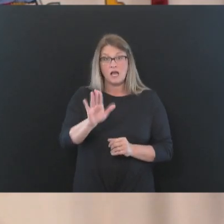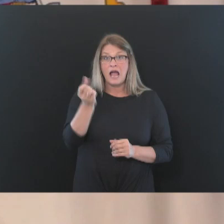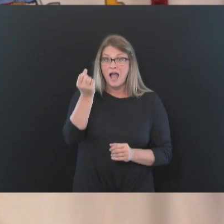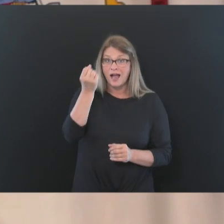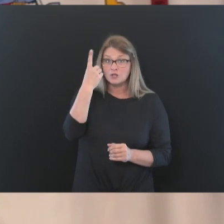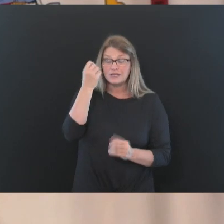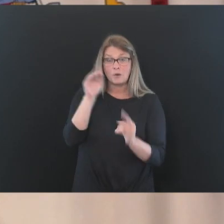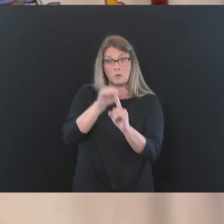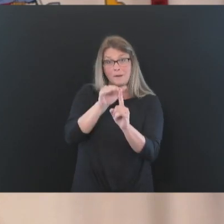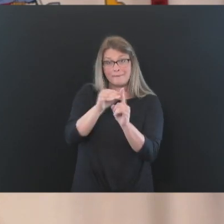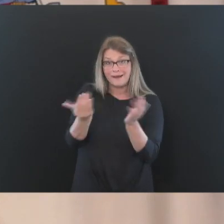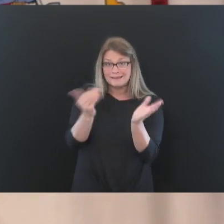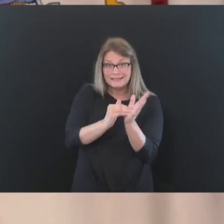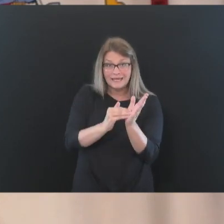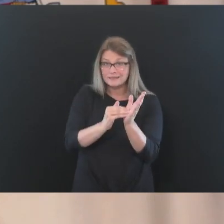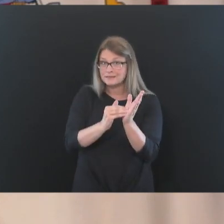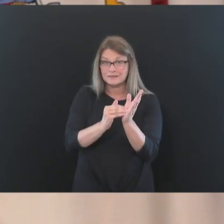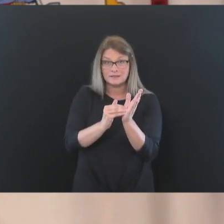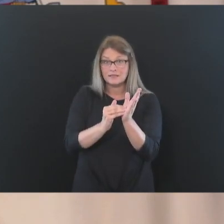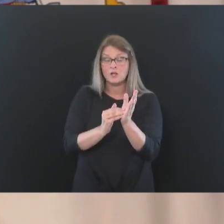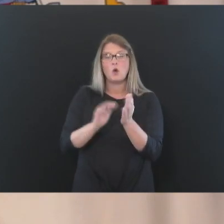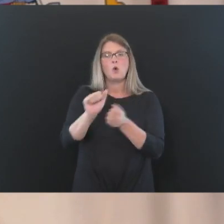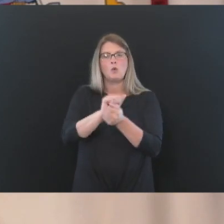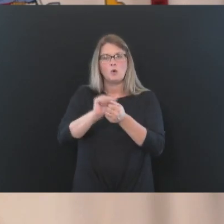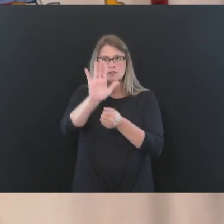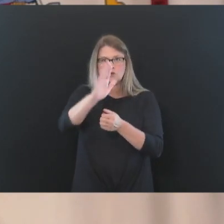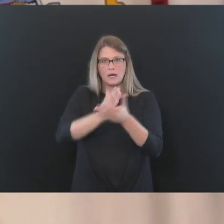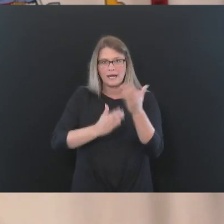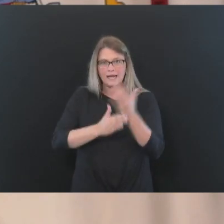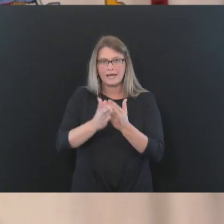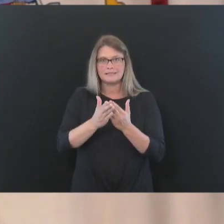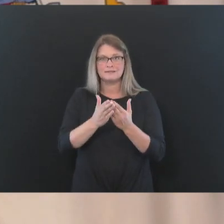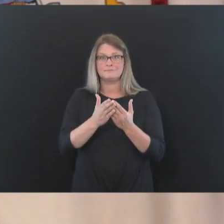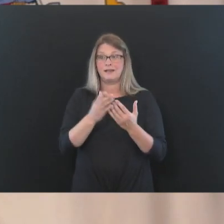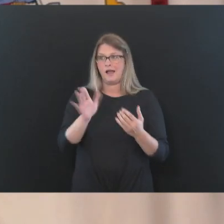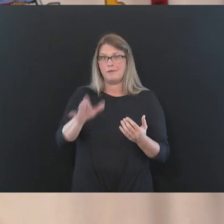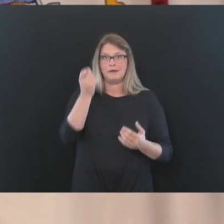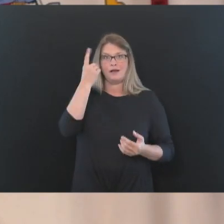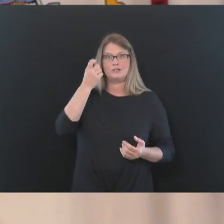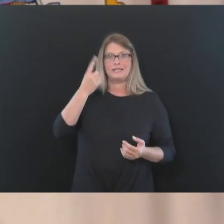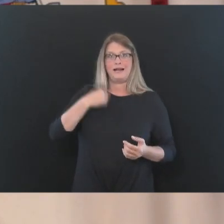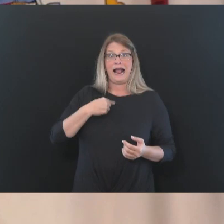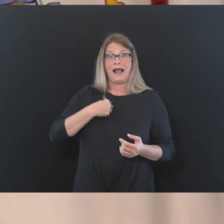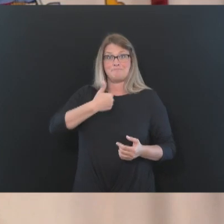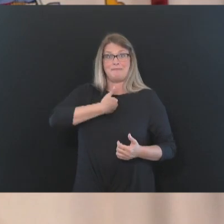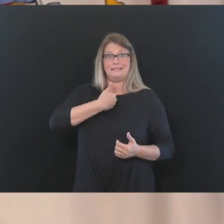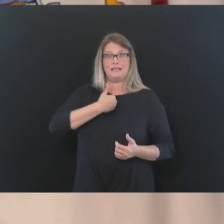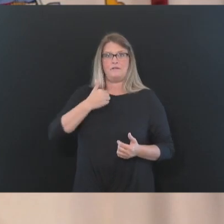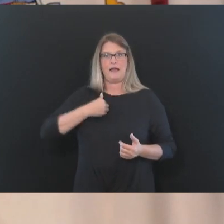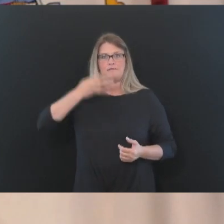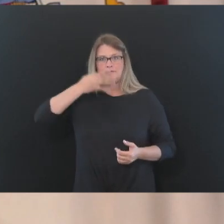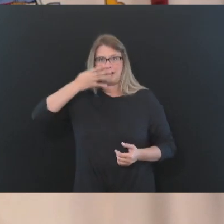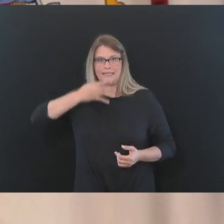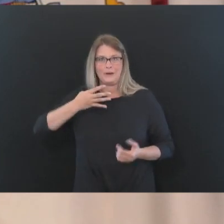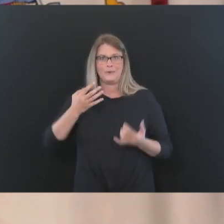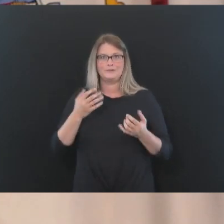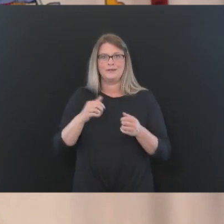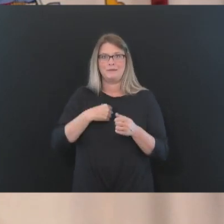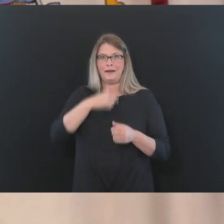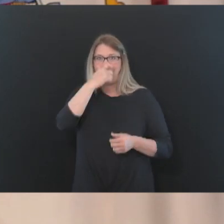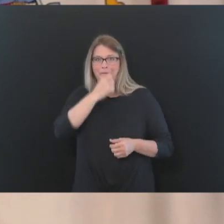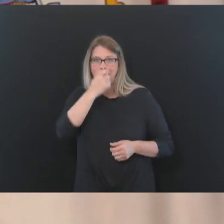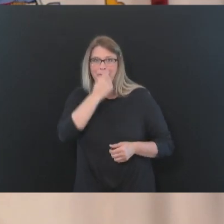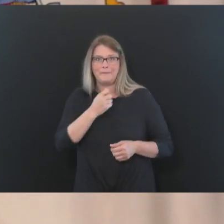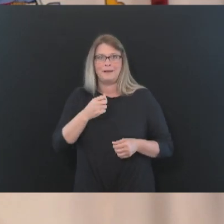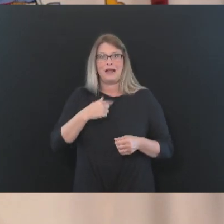hands. You know, I've got a little bit of a runny nose and everything, and you see me, you know, with a handkerchief and everything, and